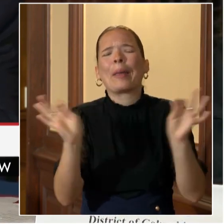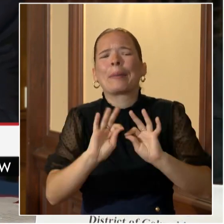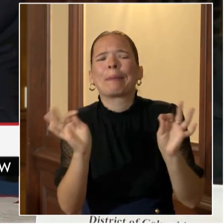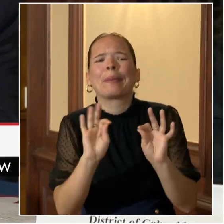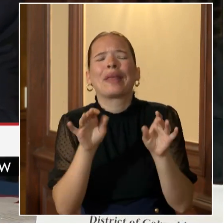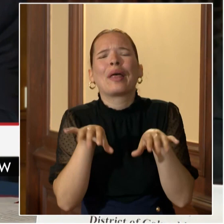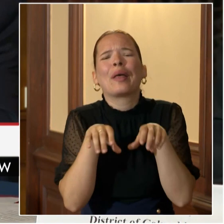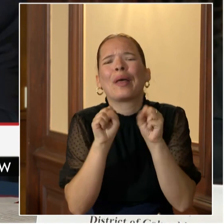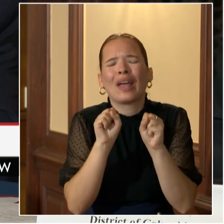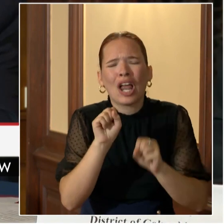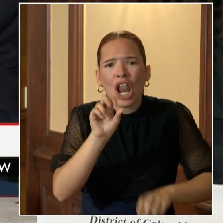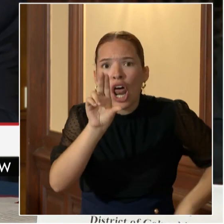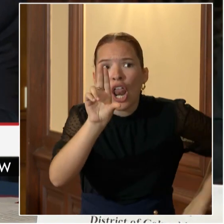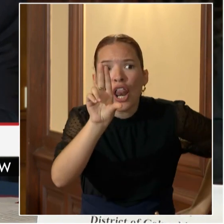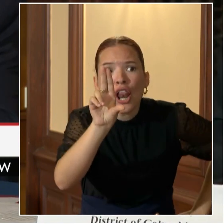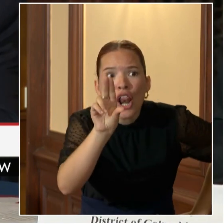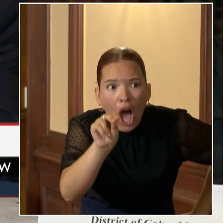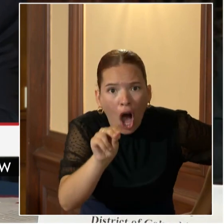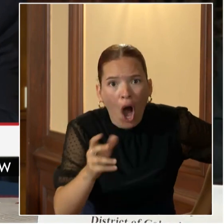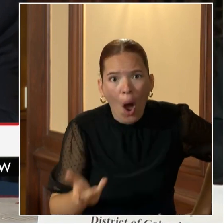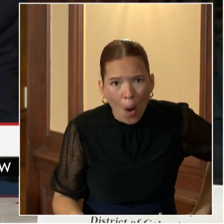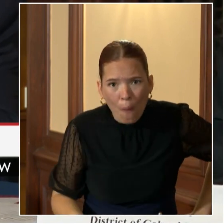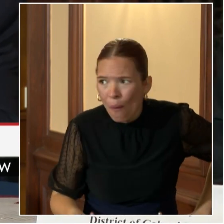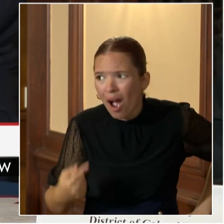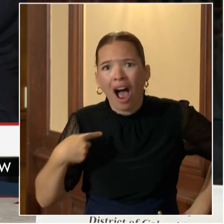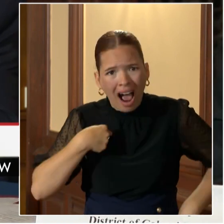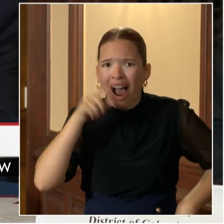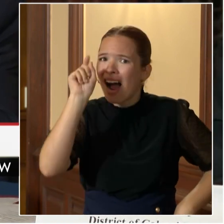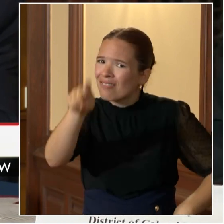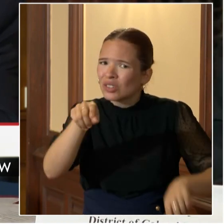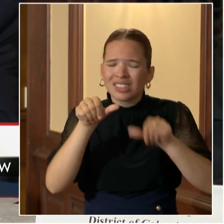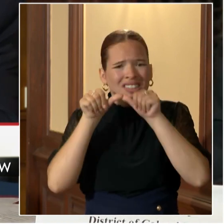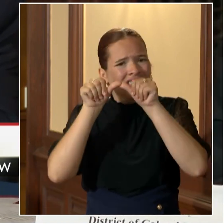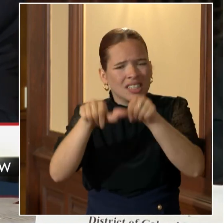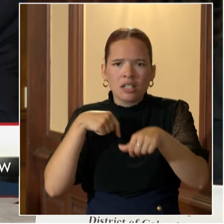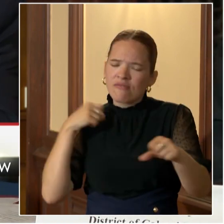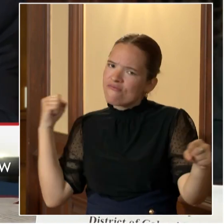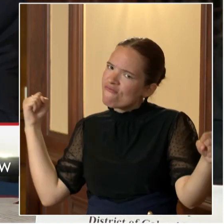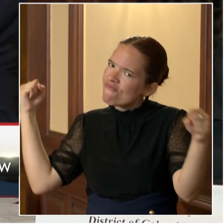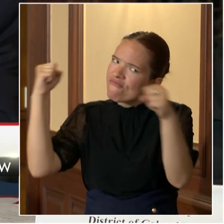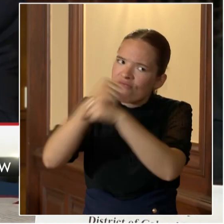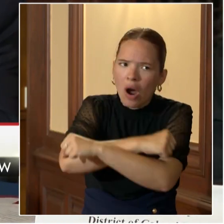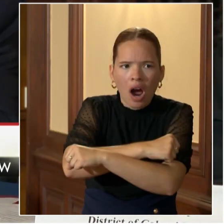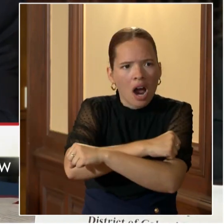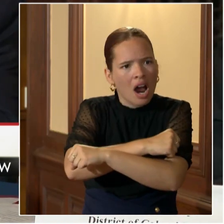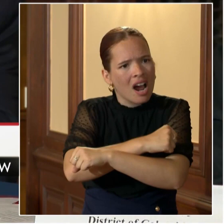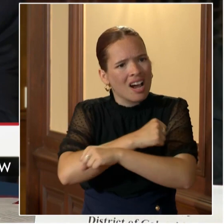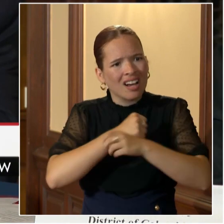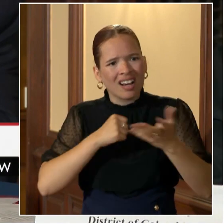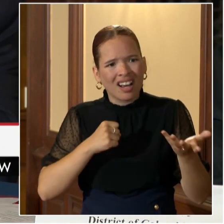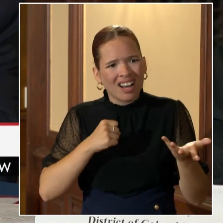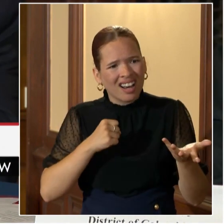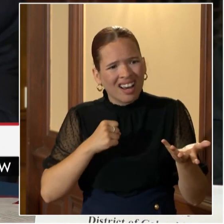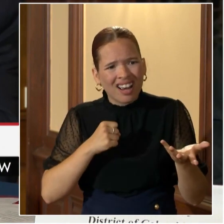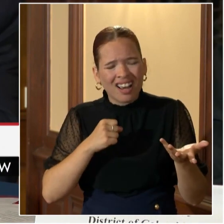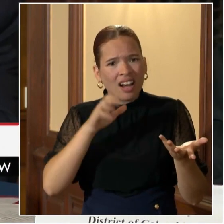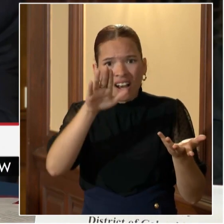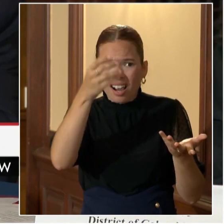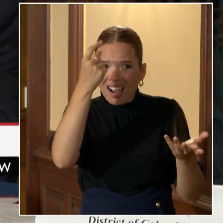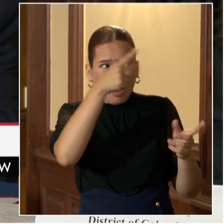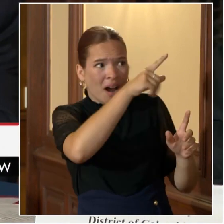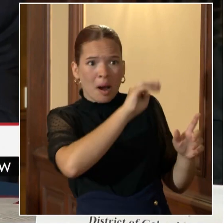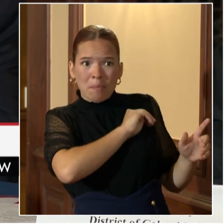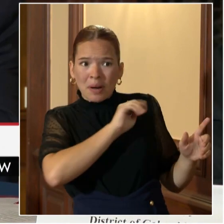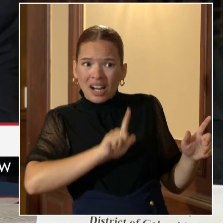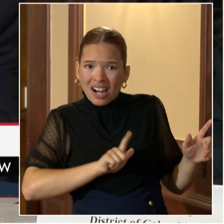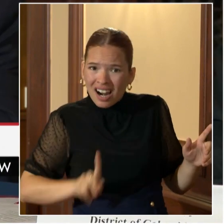Frederick Douglass told us that. Martin Luther King told us that. And we're not going to get there by talking about it. We're only going to get